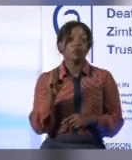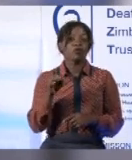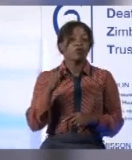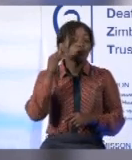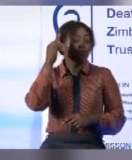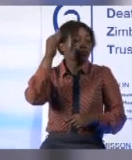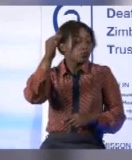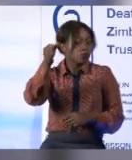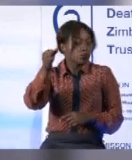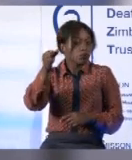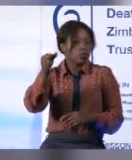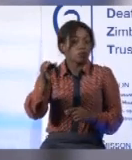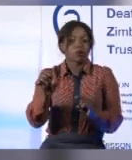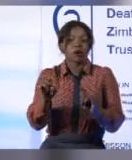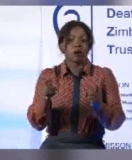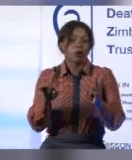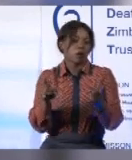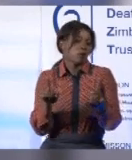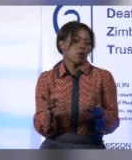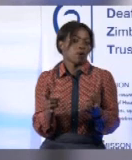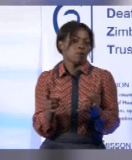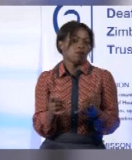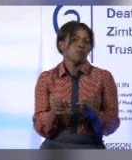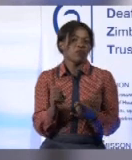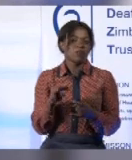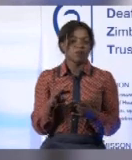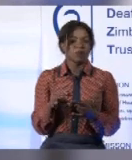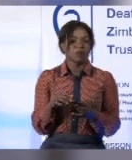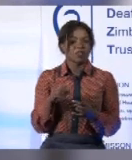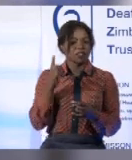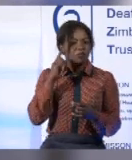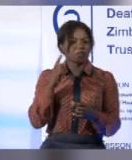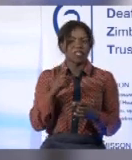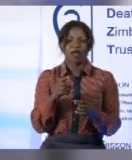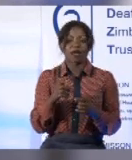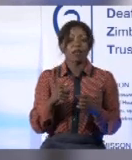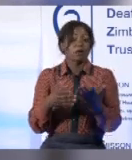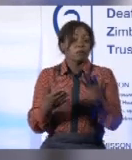is to be somewhere. I don't think I will take it for life.